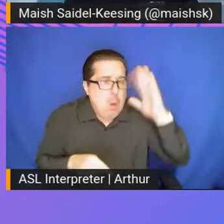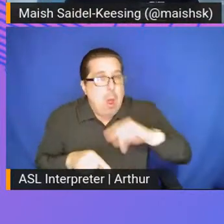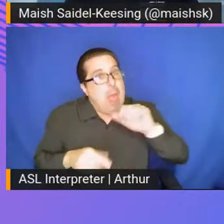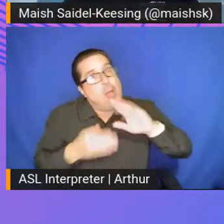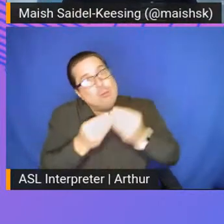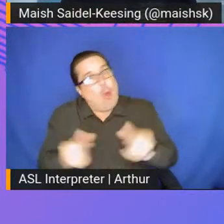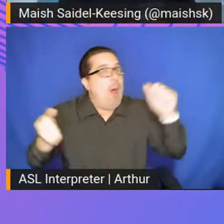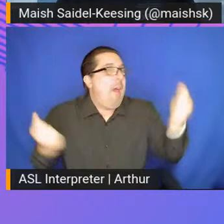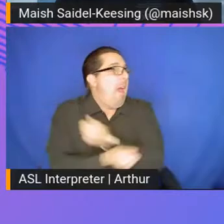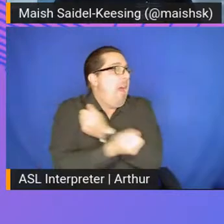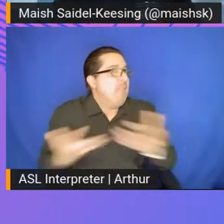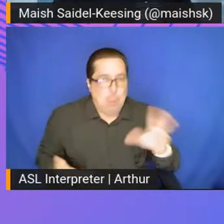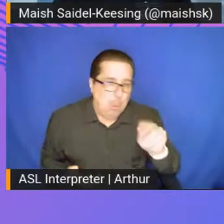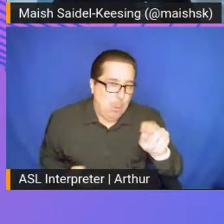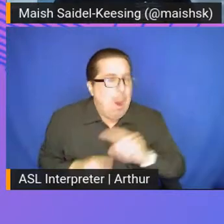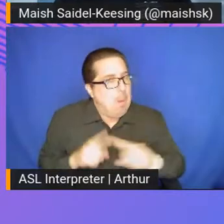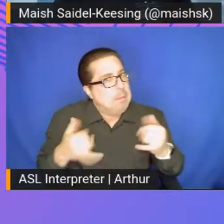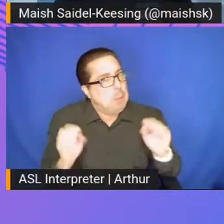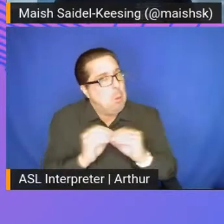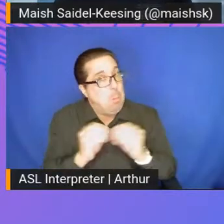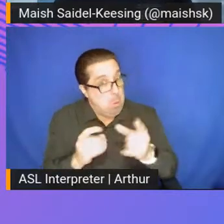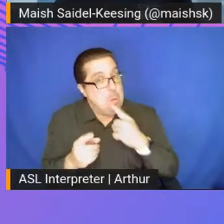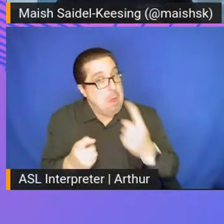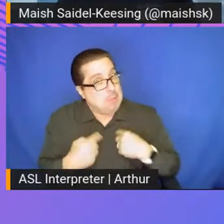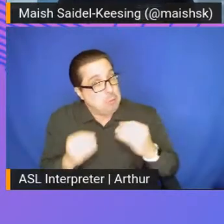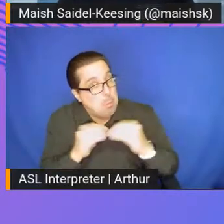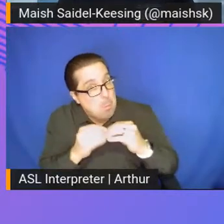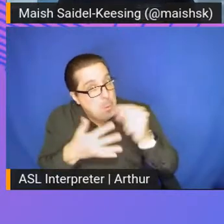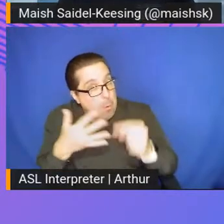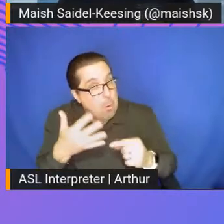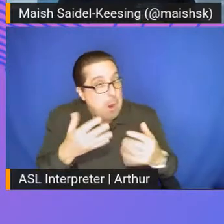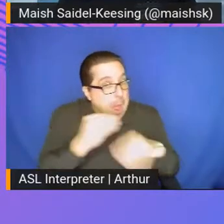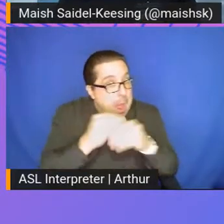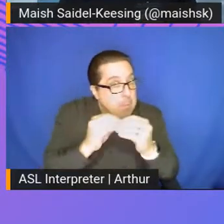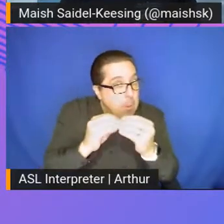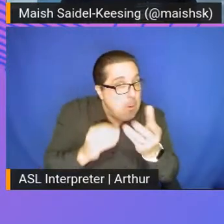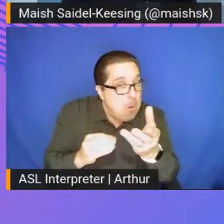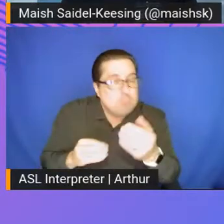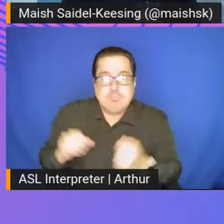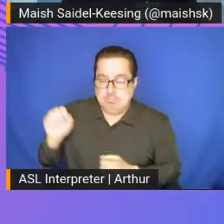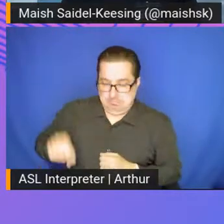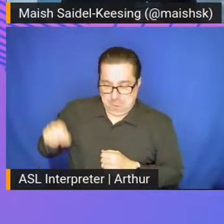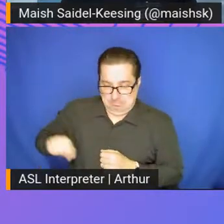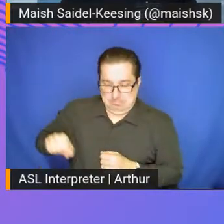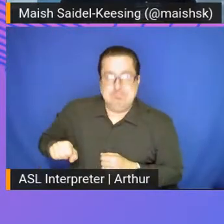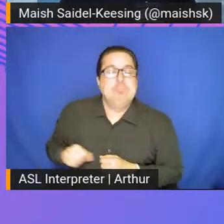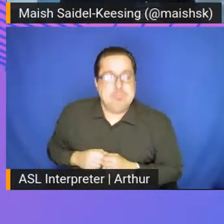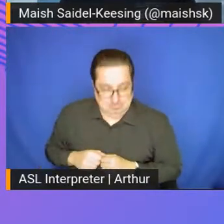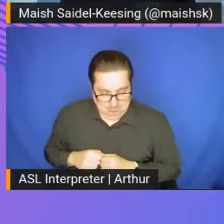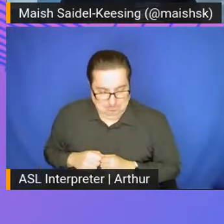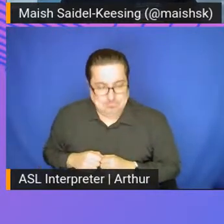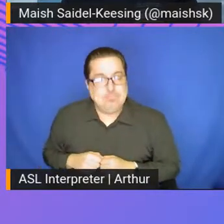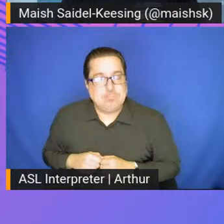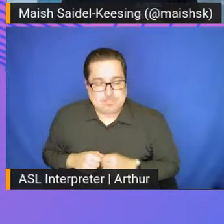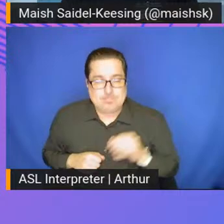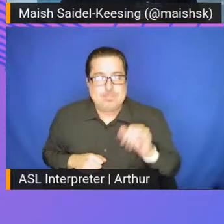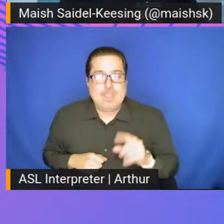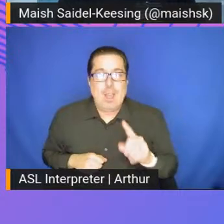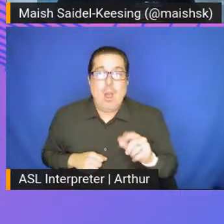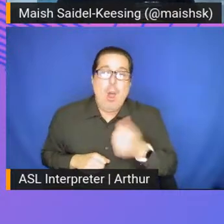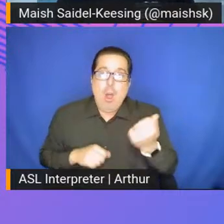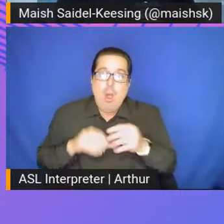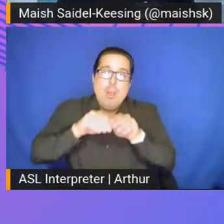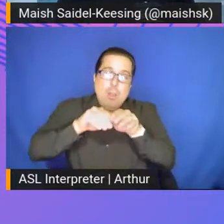further. Sure. So we that's where these pipelines came